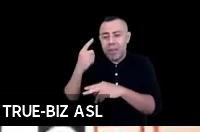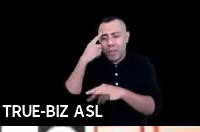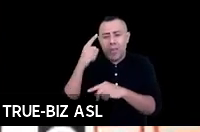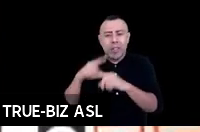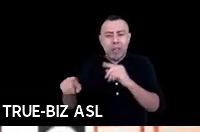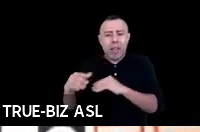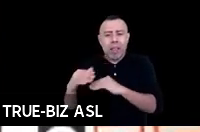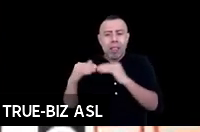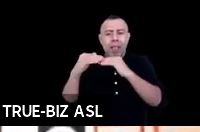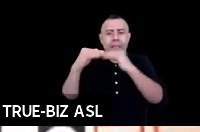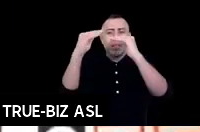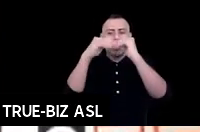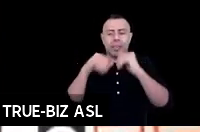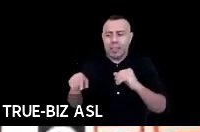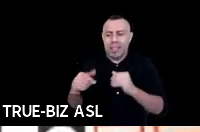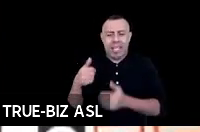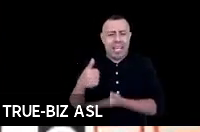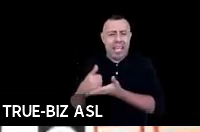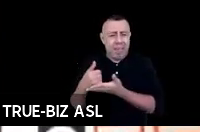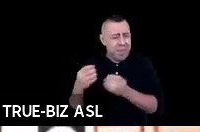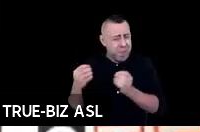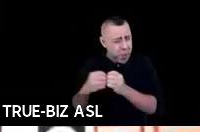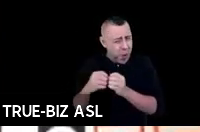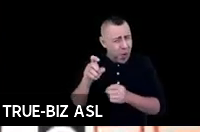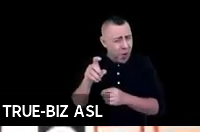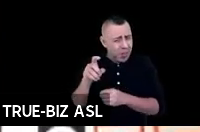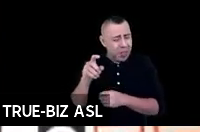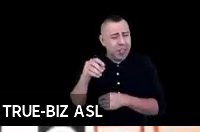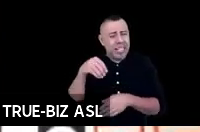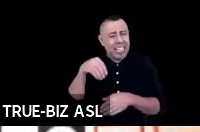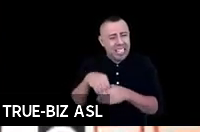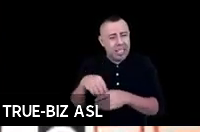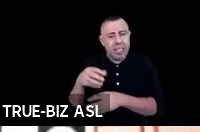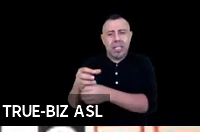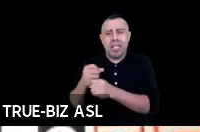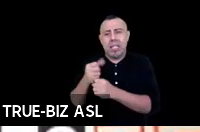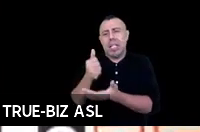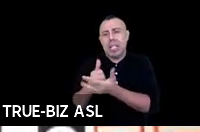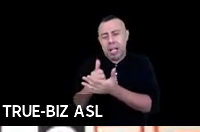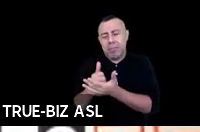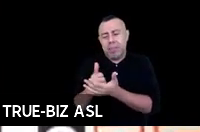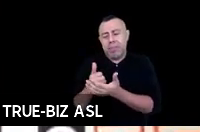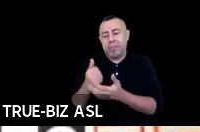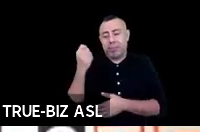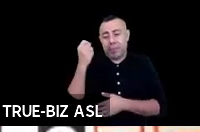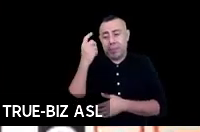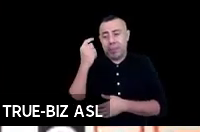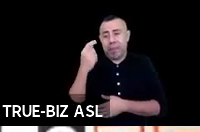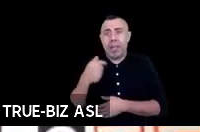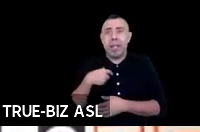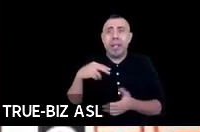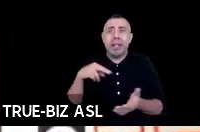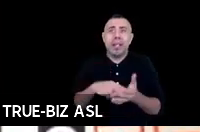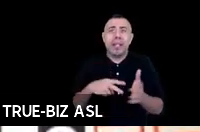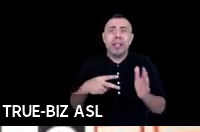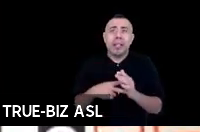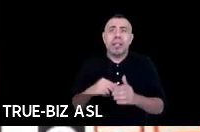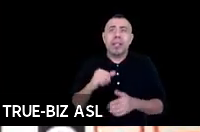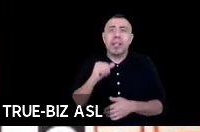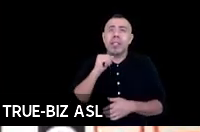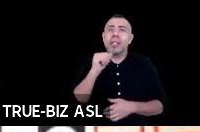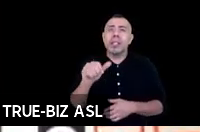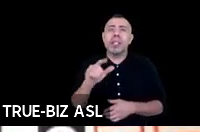be a little bit more helpful for getting assistance and getting help. Because, I mean, it's not really right